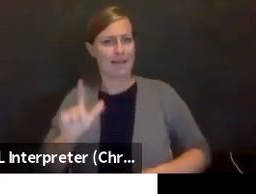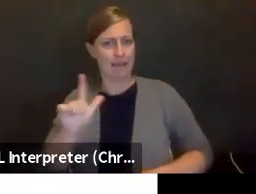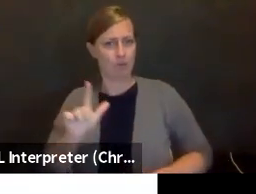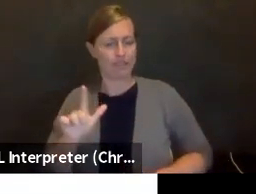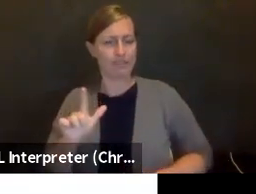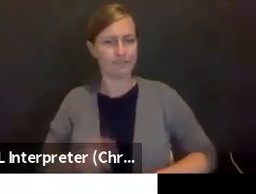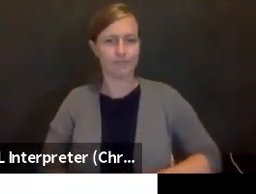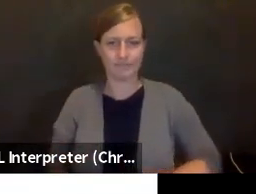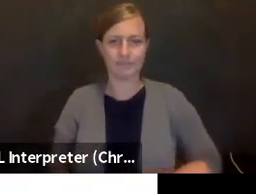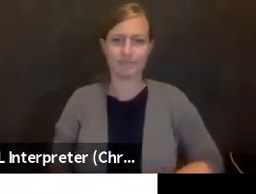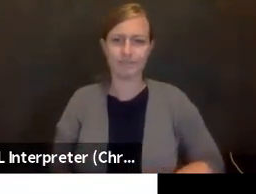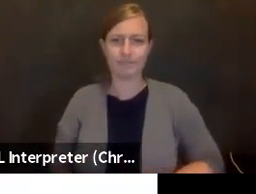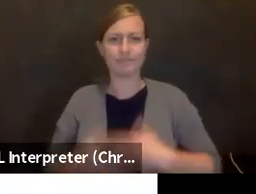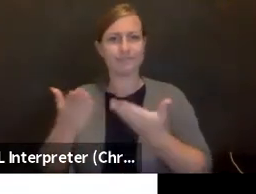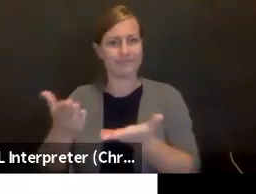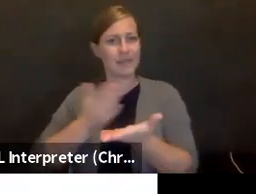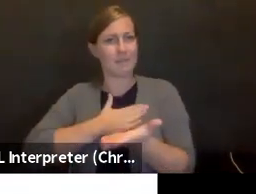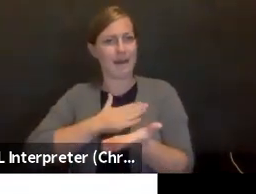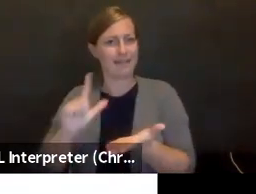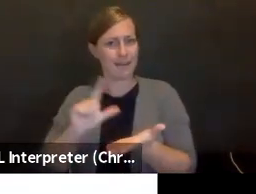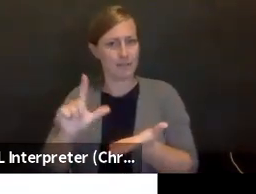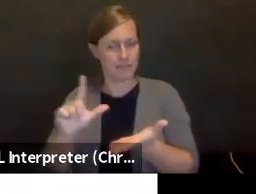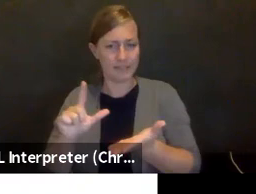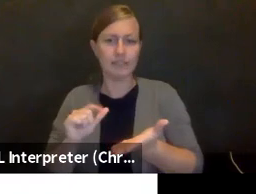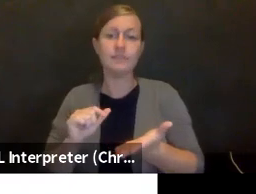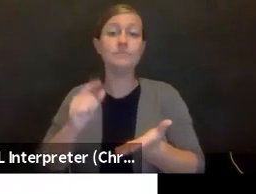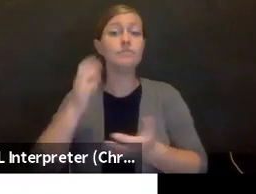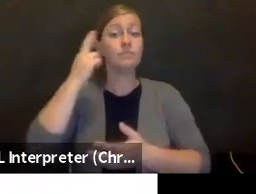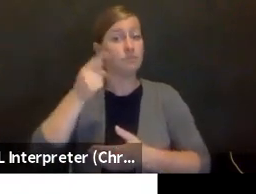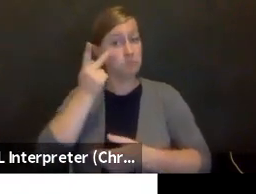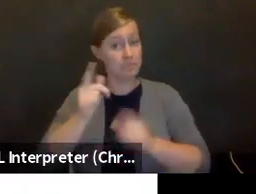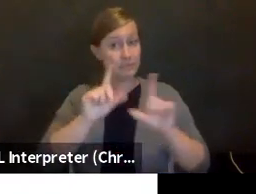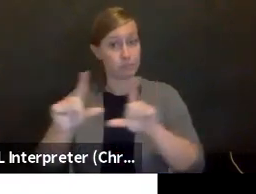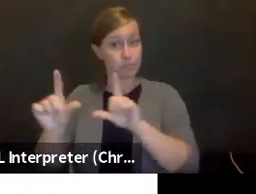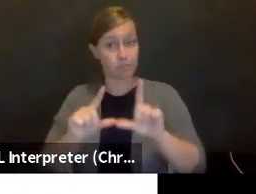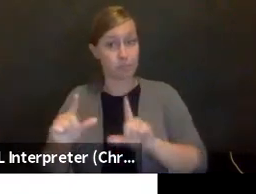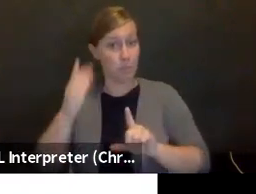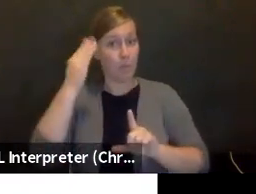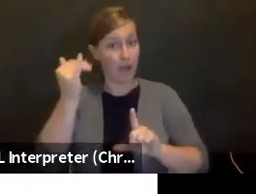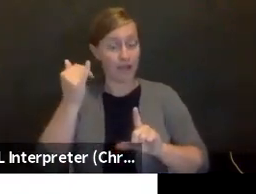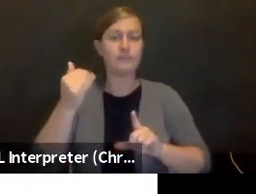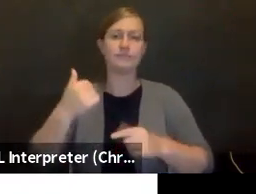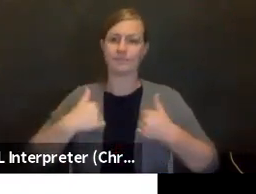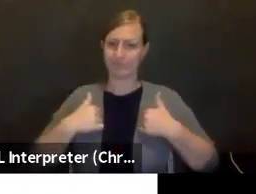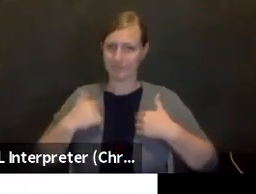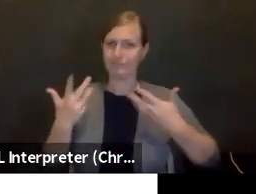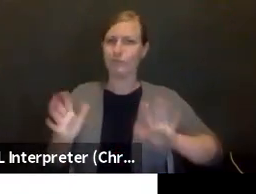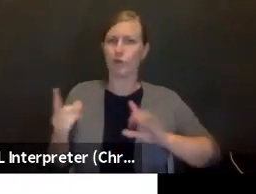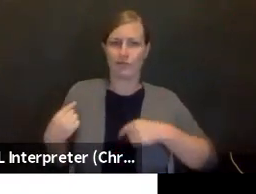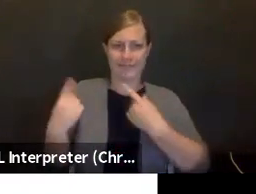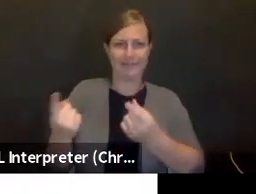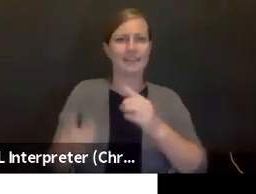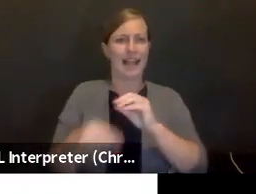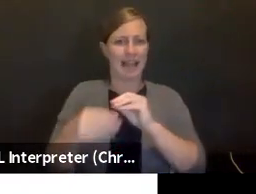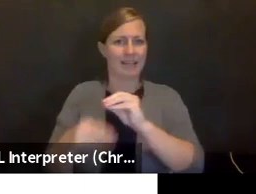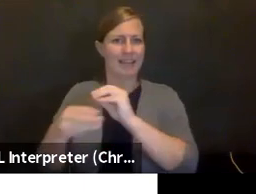So this is my library. Now the reason why you're seeing things here already, are these ones that I have added to my library